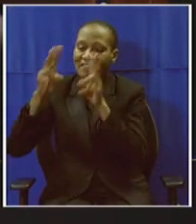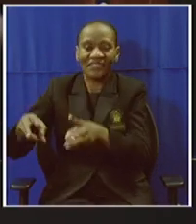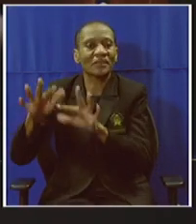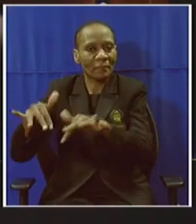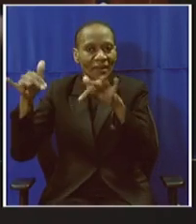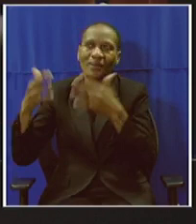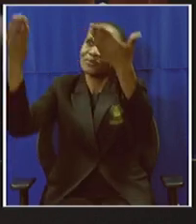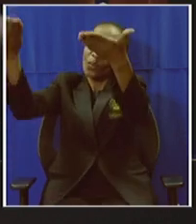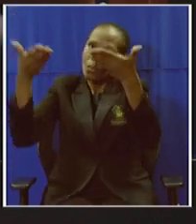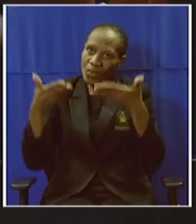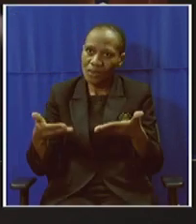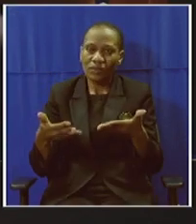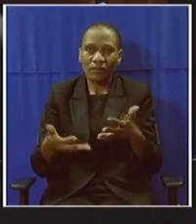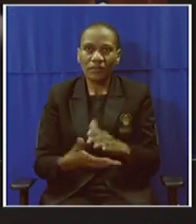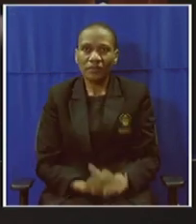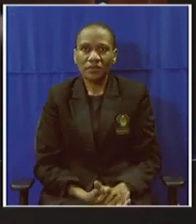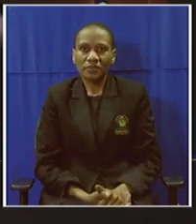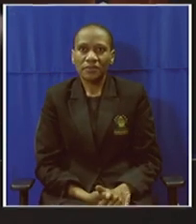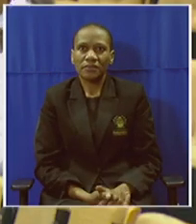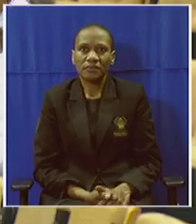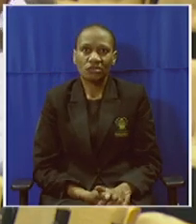palamenteng. Ke a le leboga.